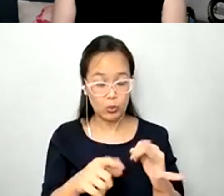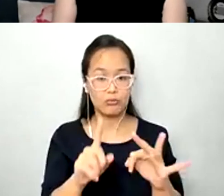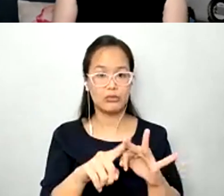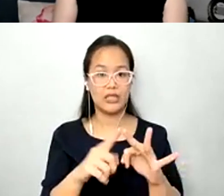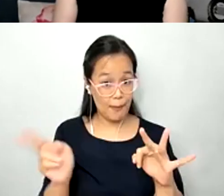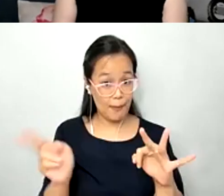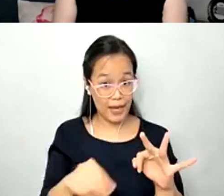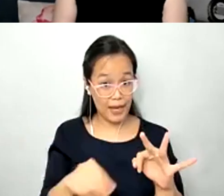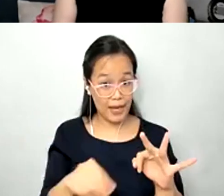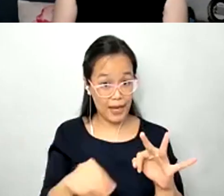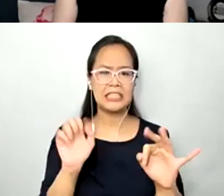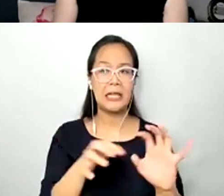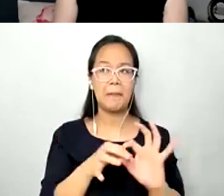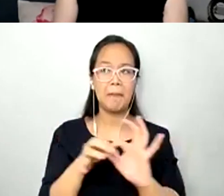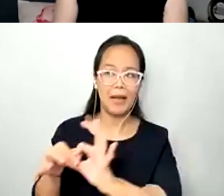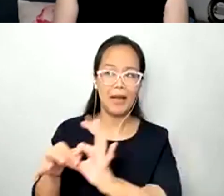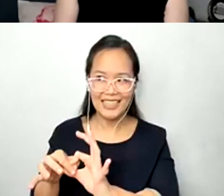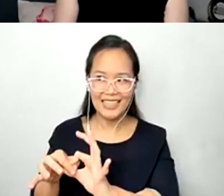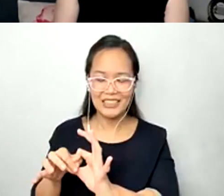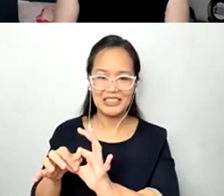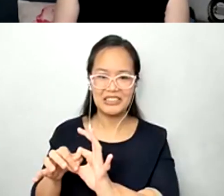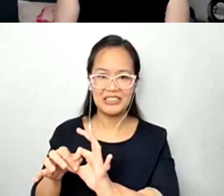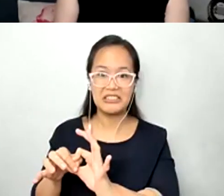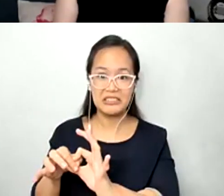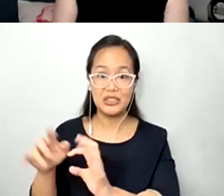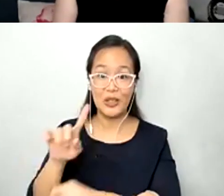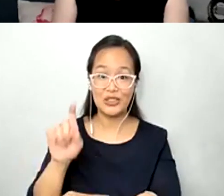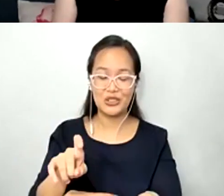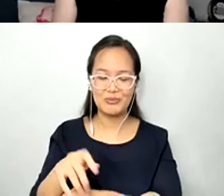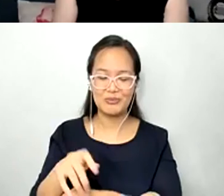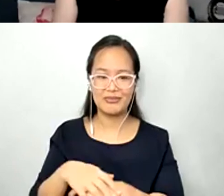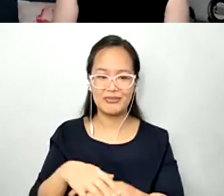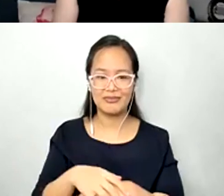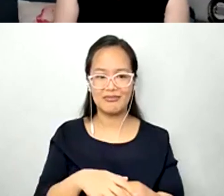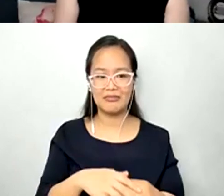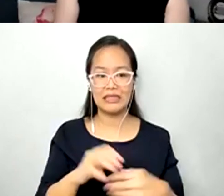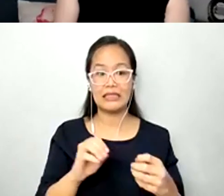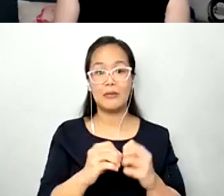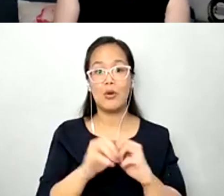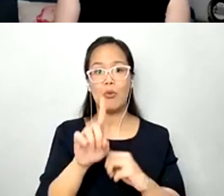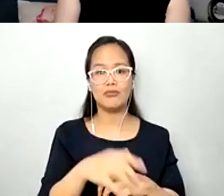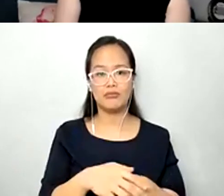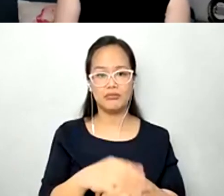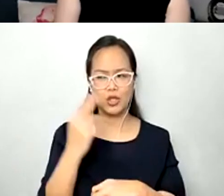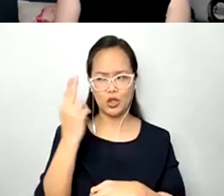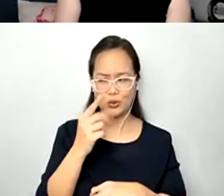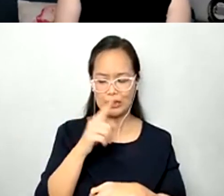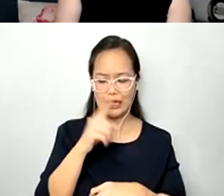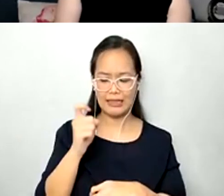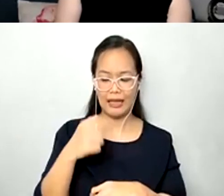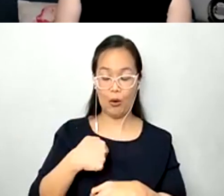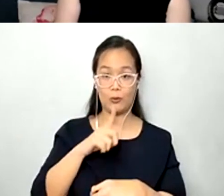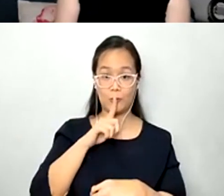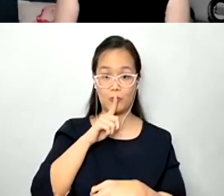think I can apply that also dun sa tanong na yun, sa sagot na yun, sa tanong na yun. Na number one, sige, you're being used because you're being too empathic.